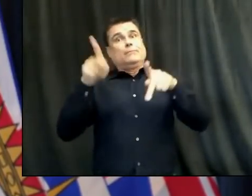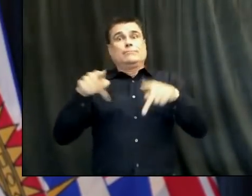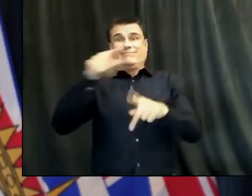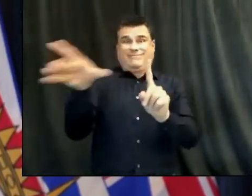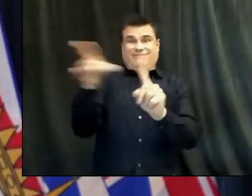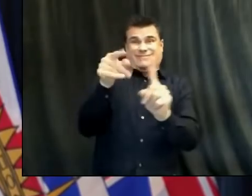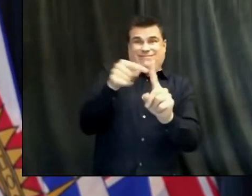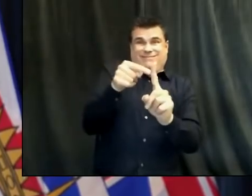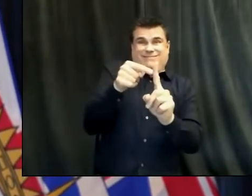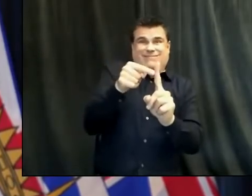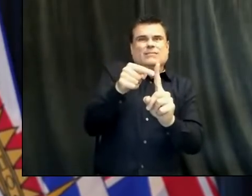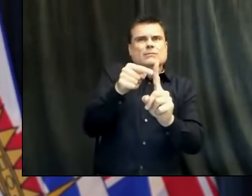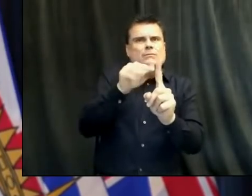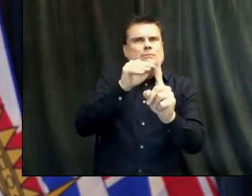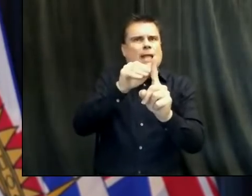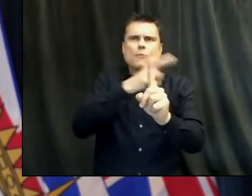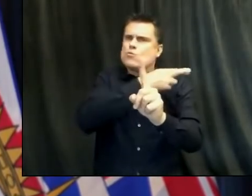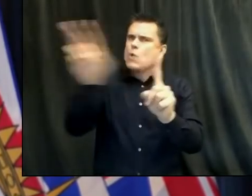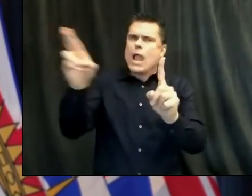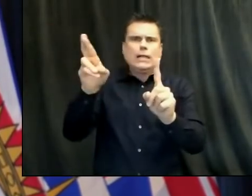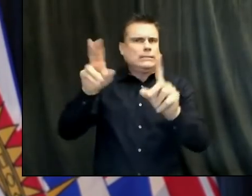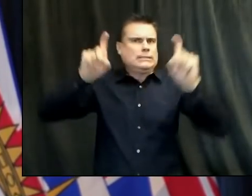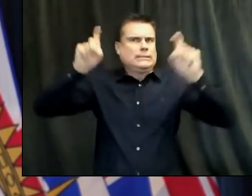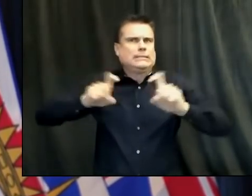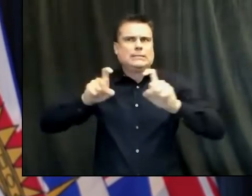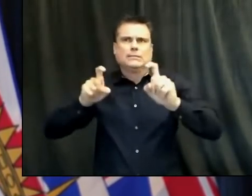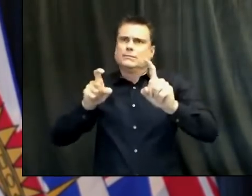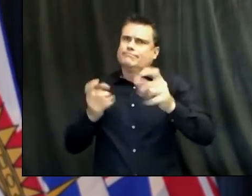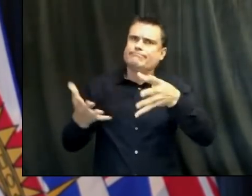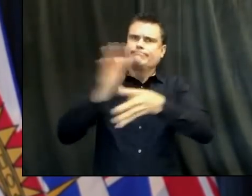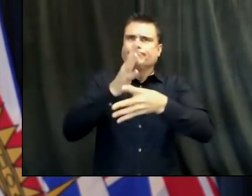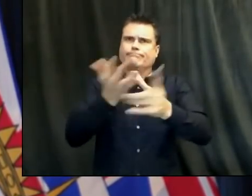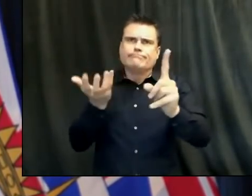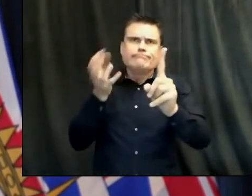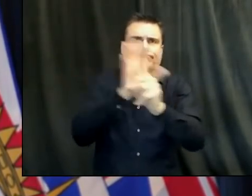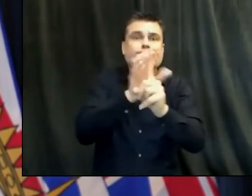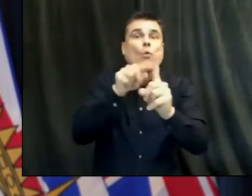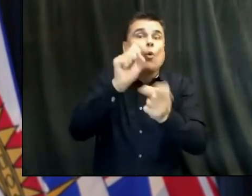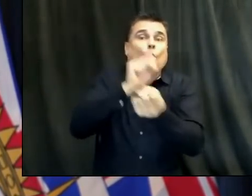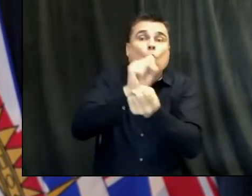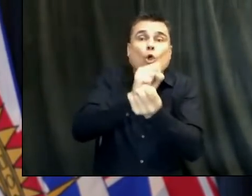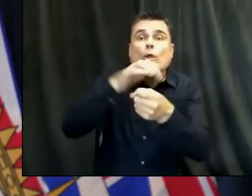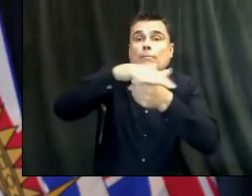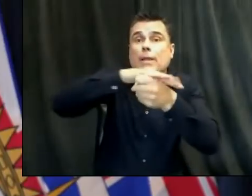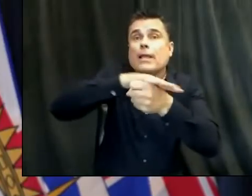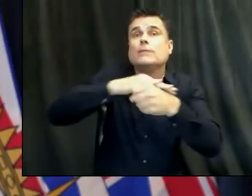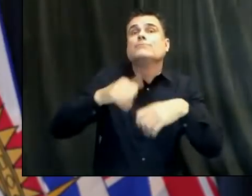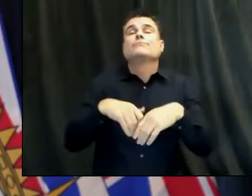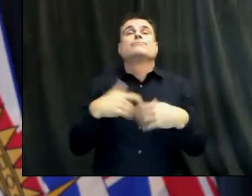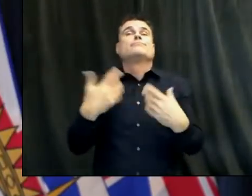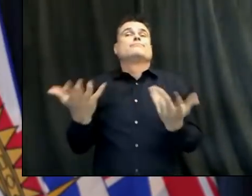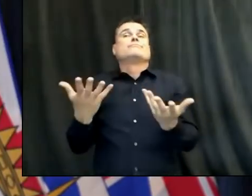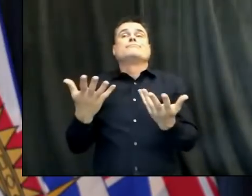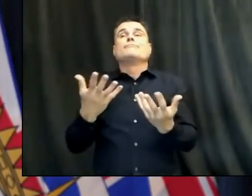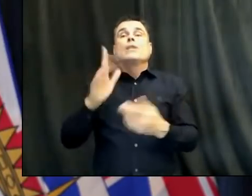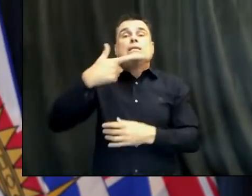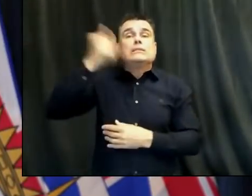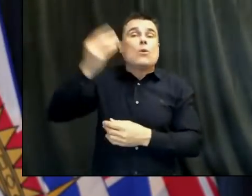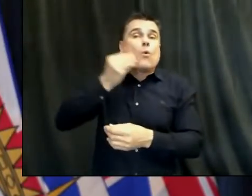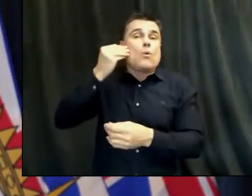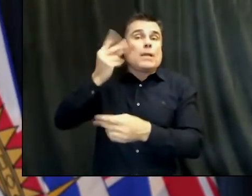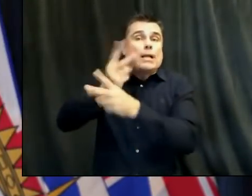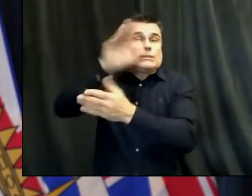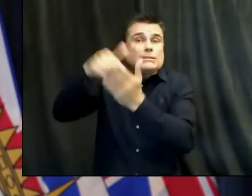or asymptomatic, in settings like workplaces, like schools, and long-term care